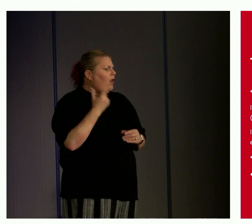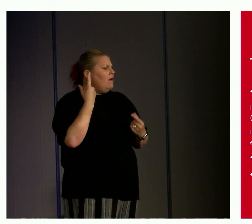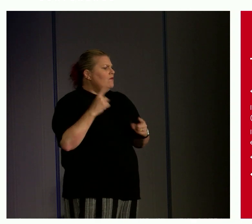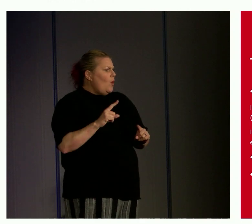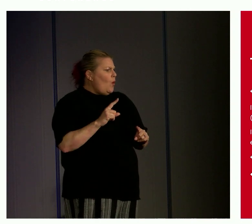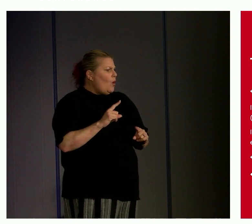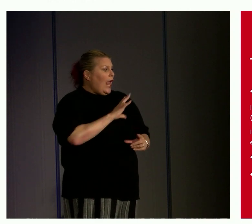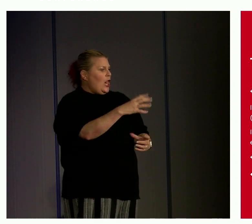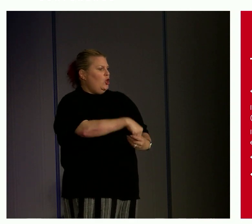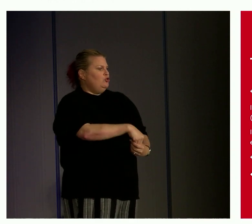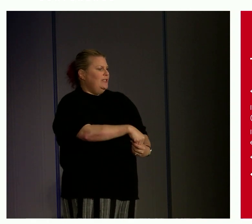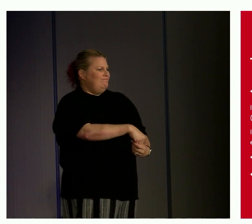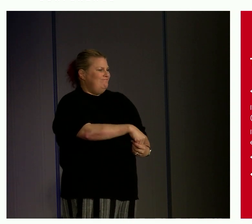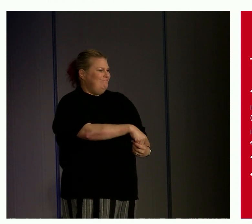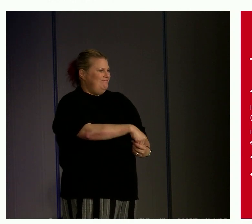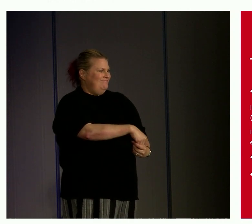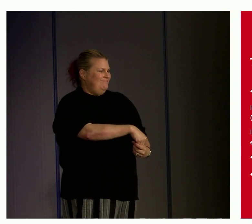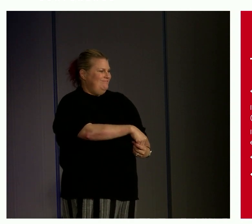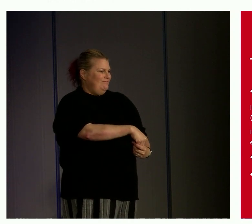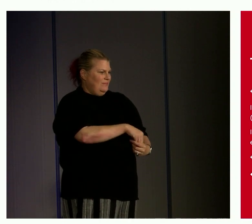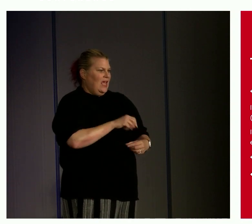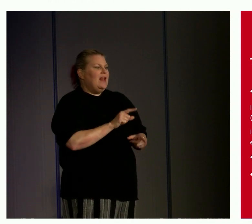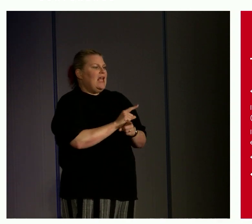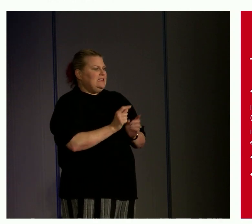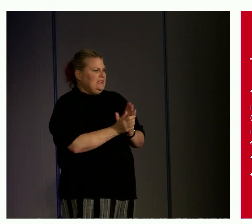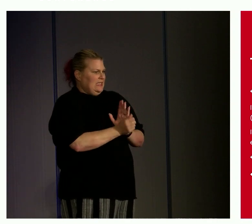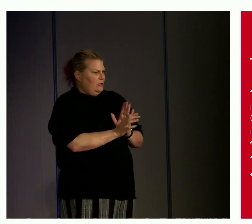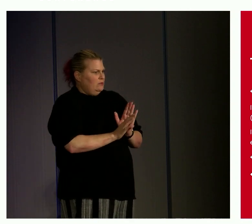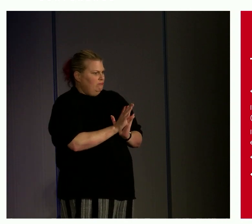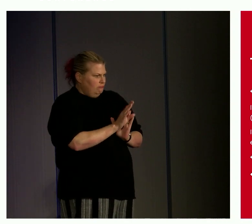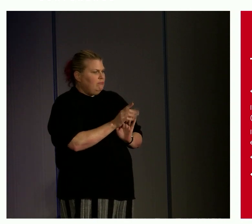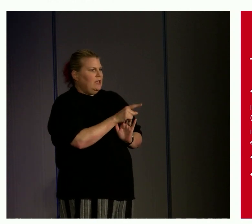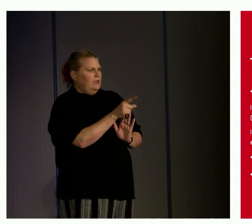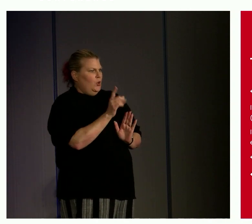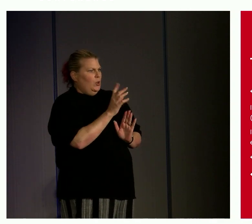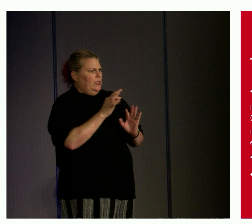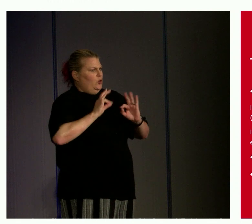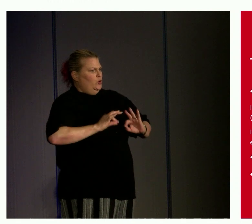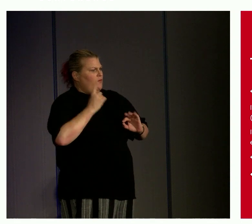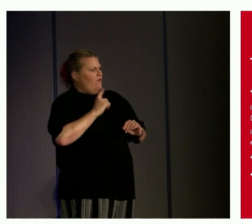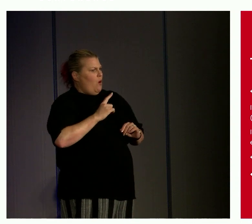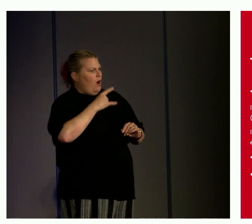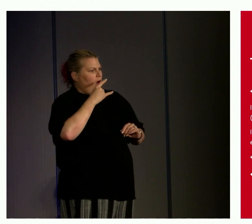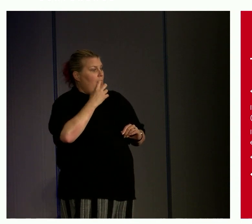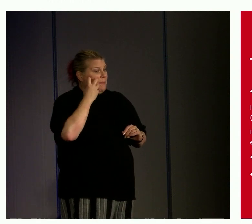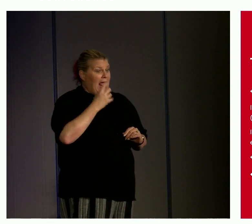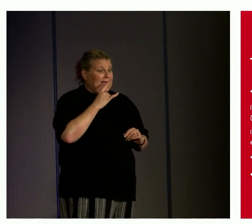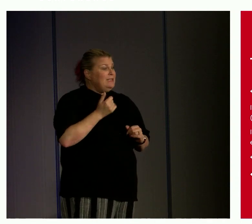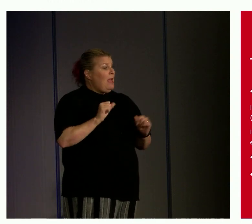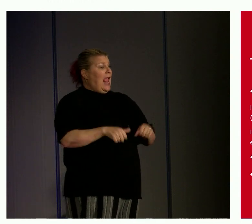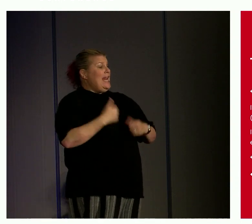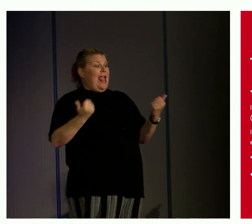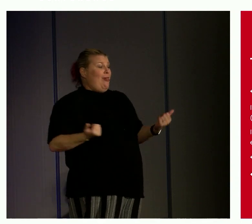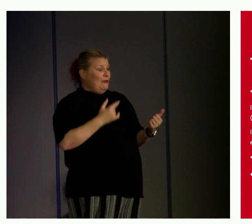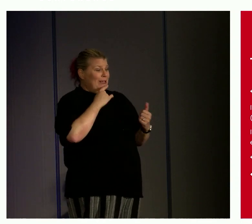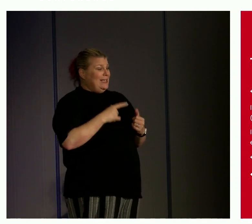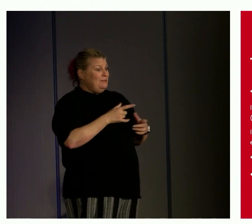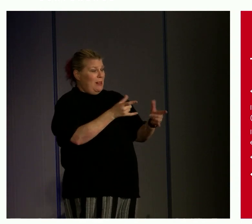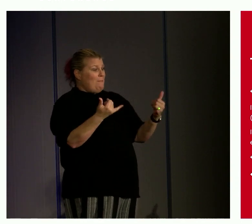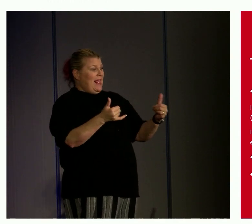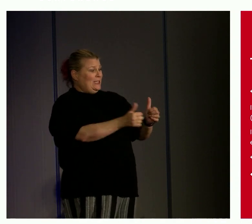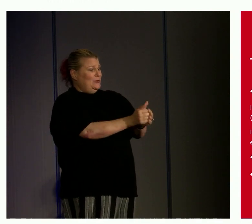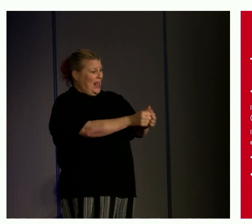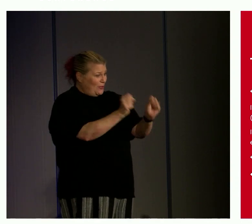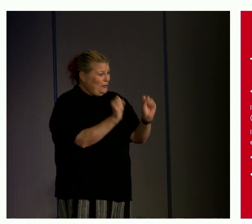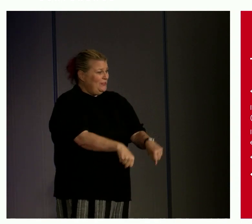for inclusion. And as the skill developed will be useful for blind kids, but also any other kids, we